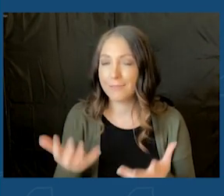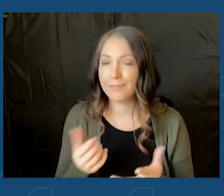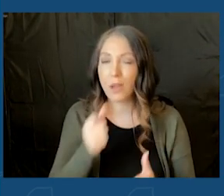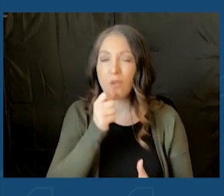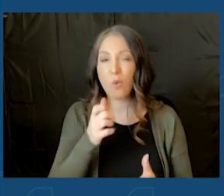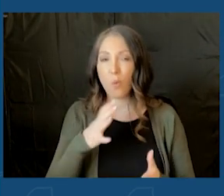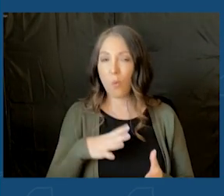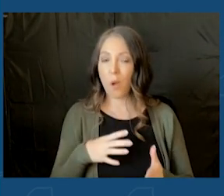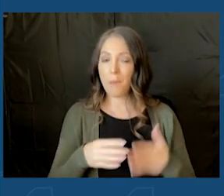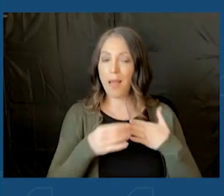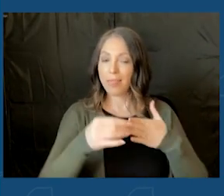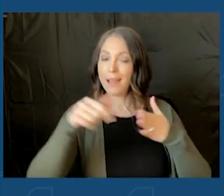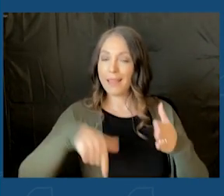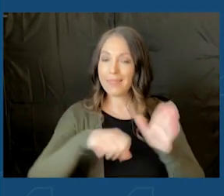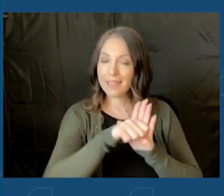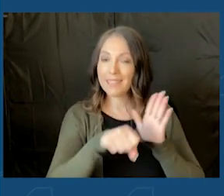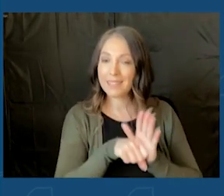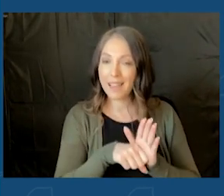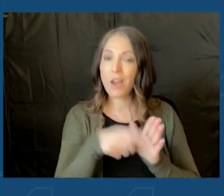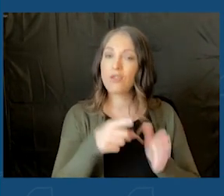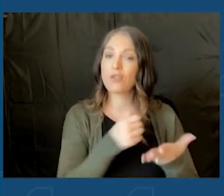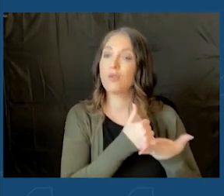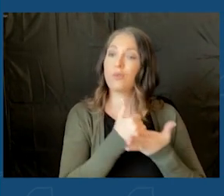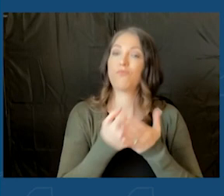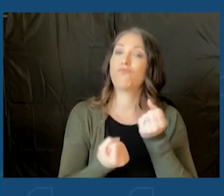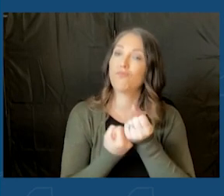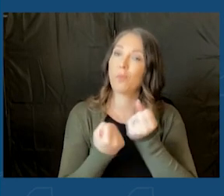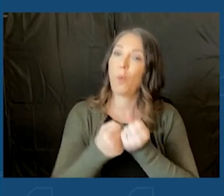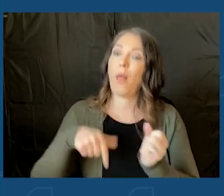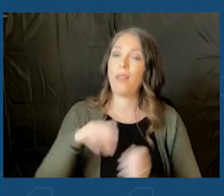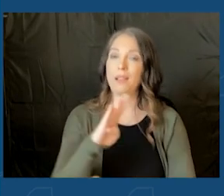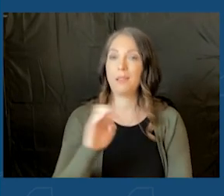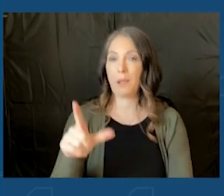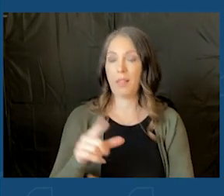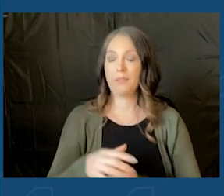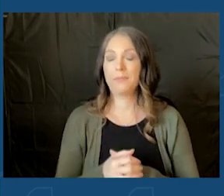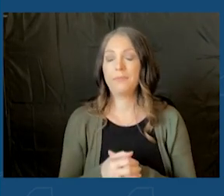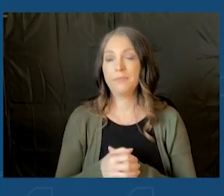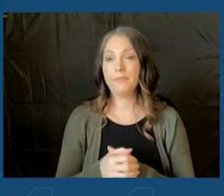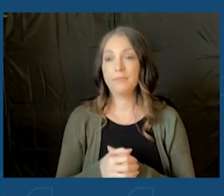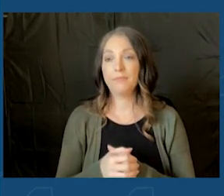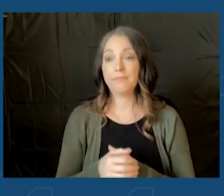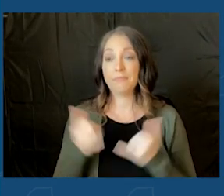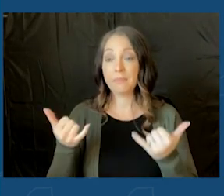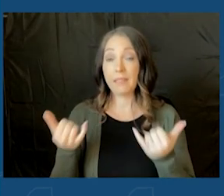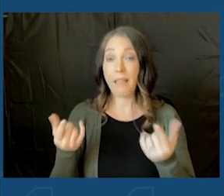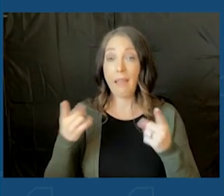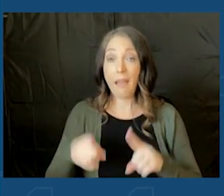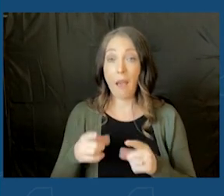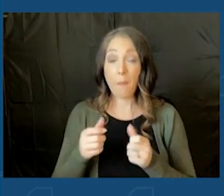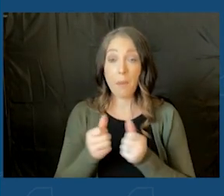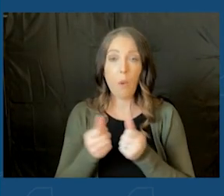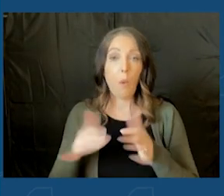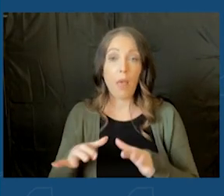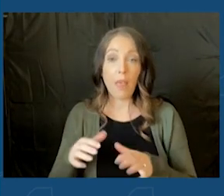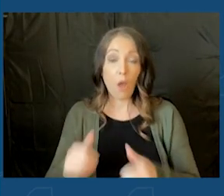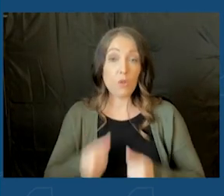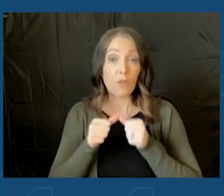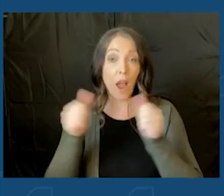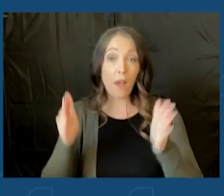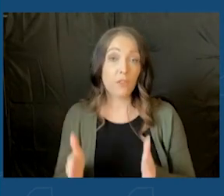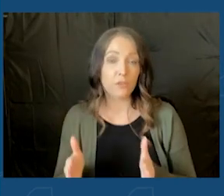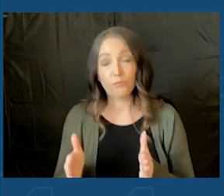come to fruition, so thank you so much. We wouldn't be here today, though, without the survivors. It's the courage